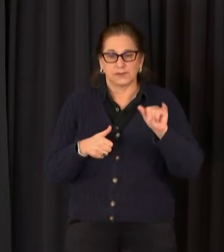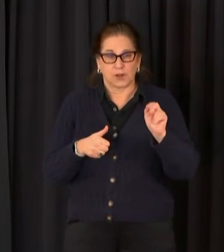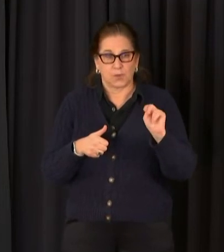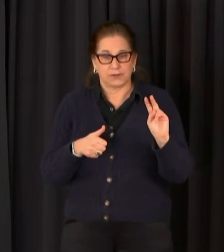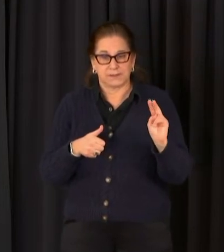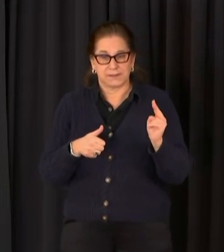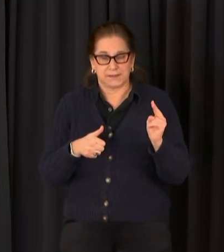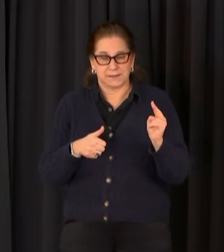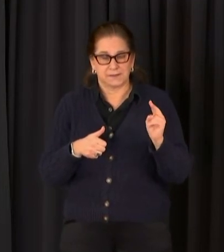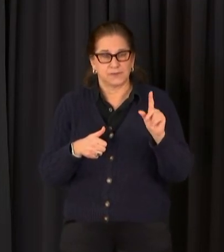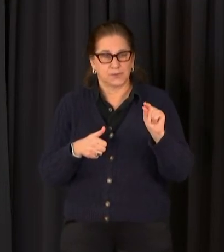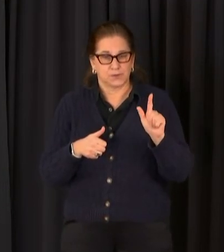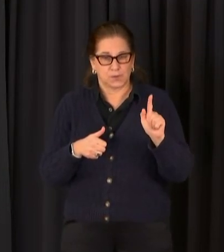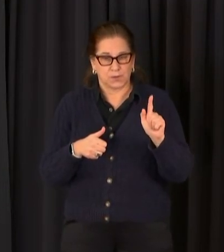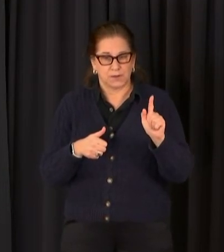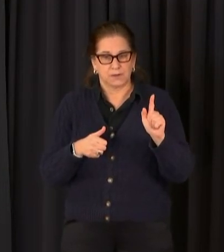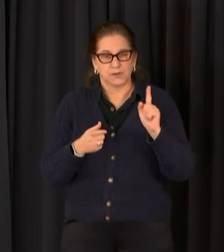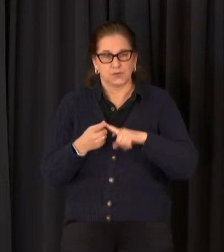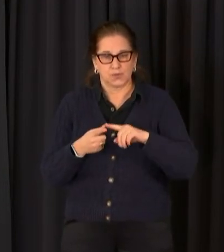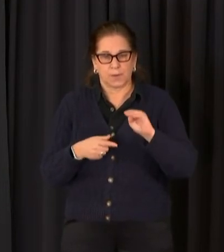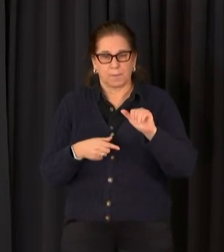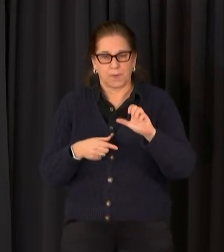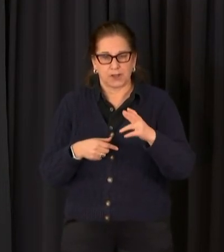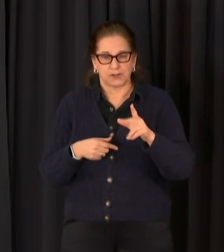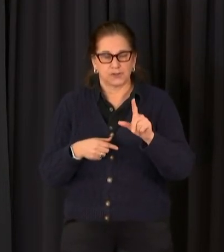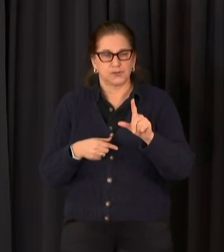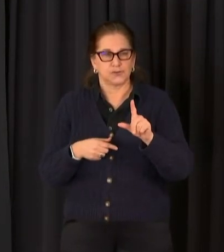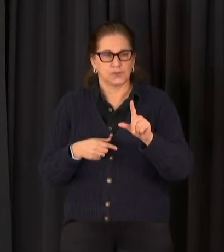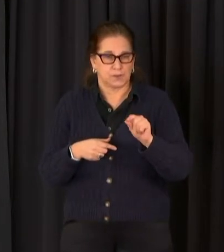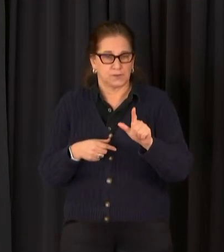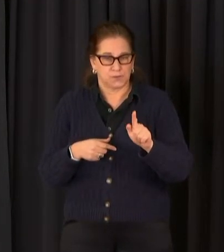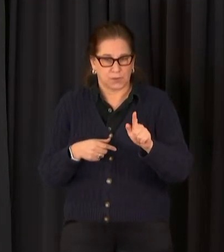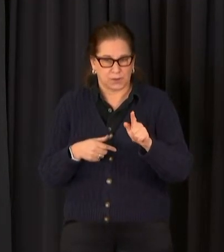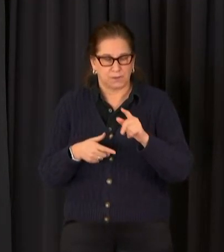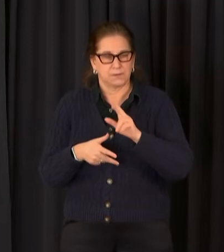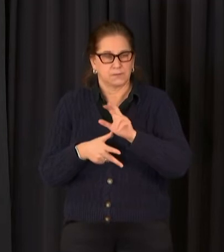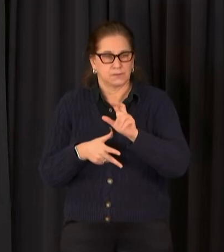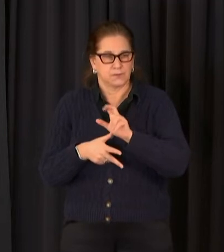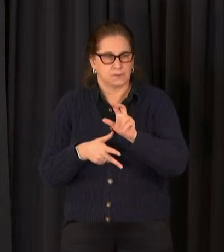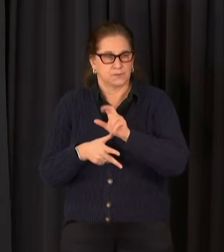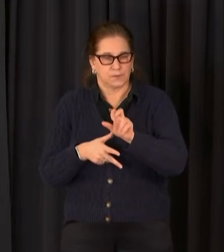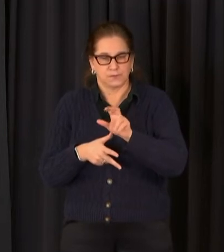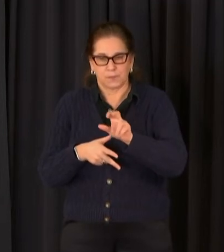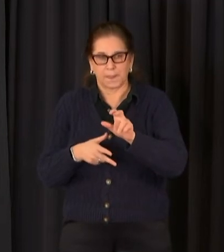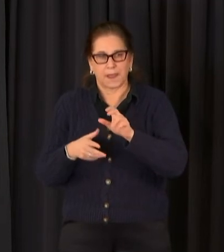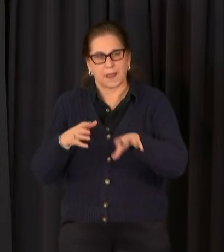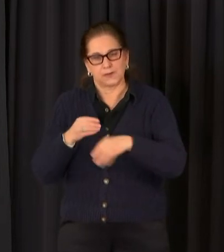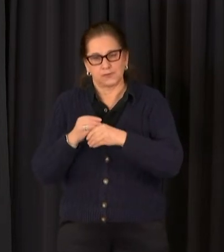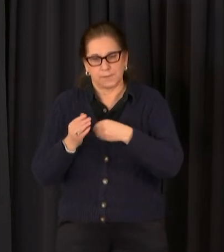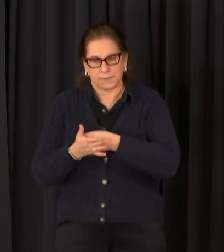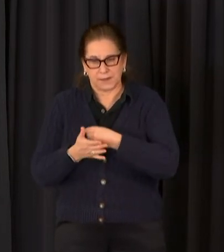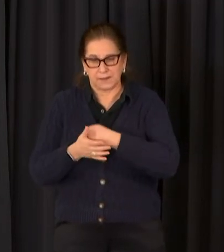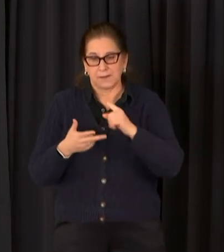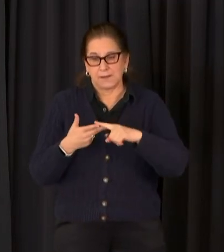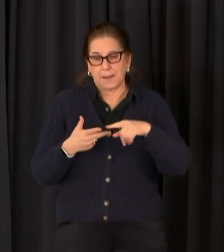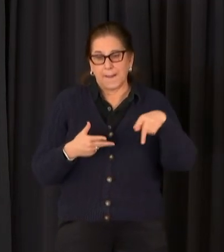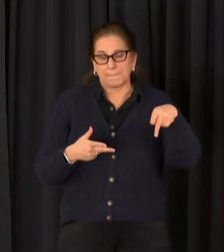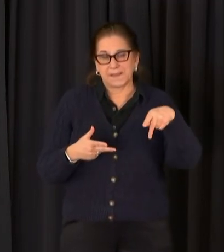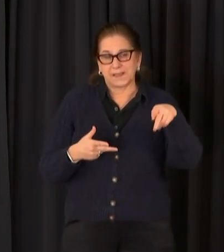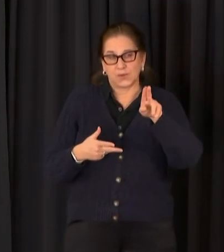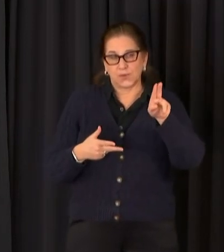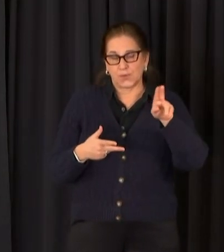currently made these system updates and begin to deploy payments. The next, PUA, which is the Pandemic Unemployment Assistance